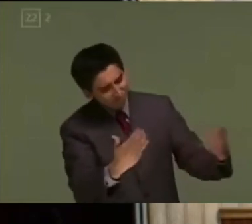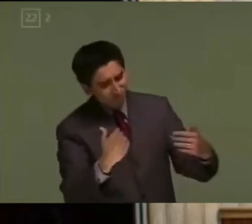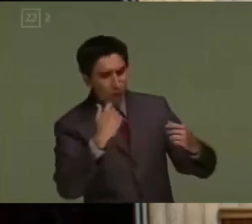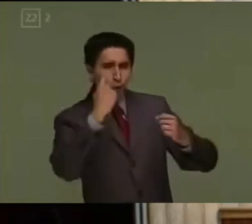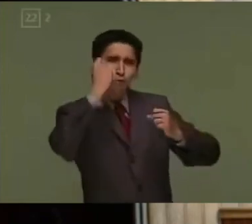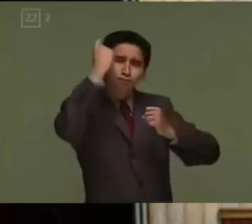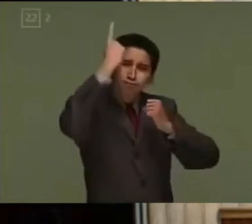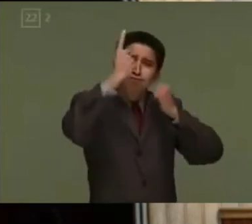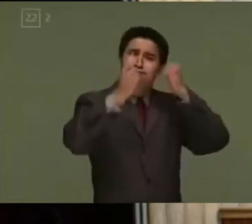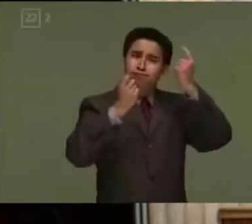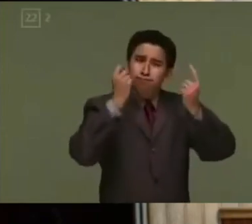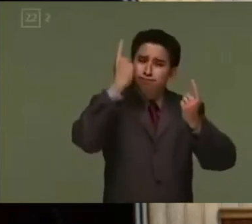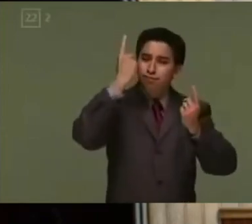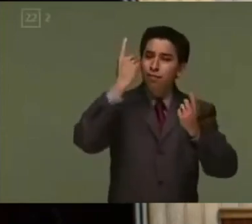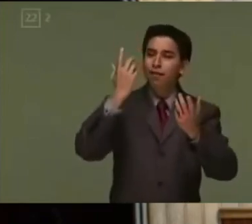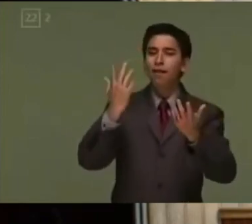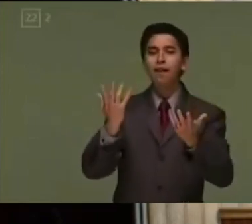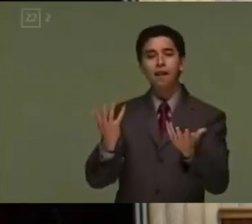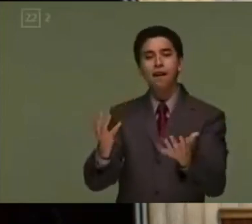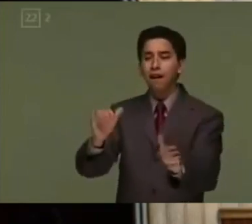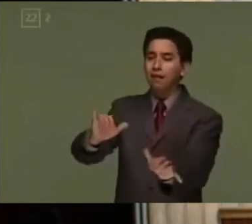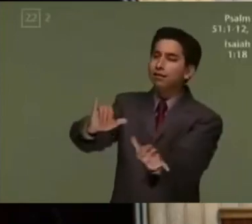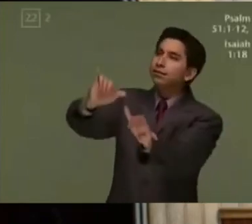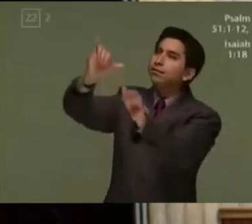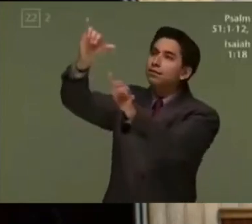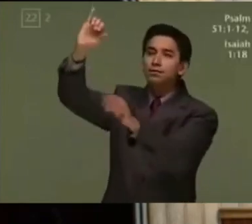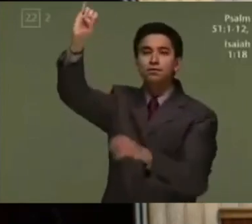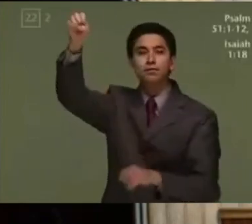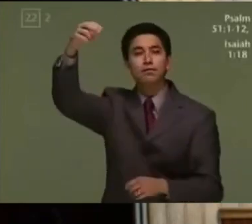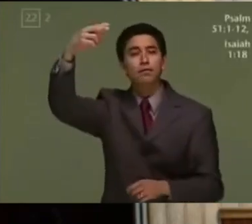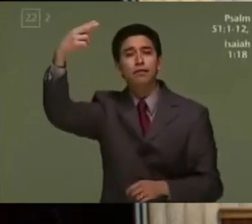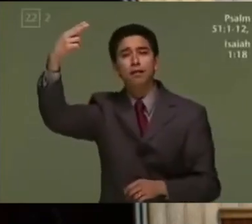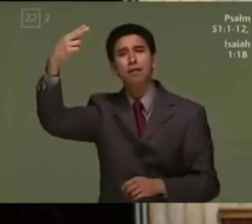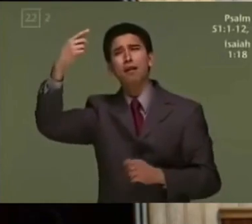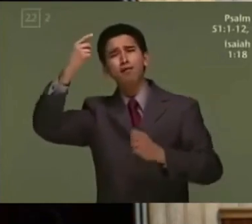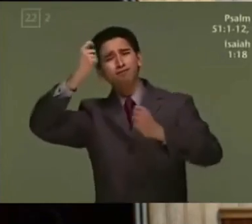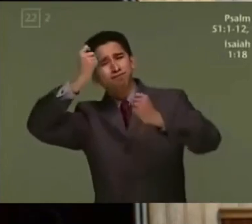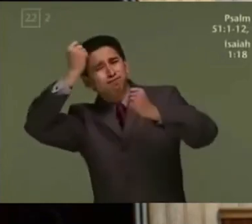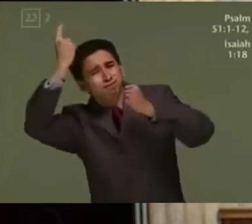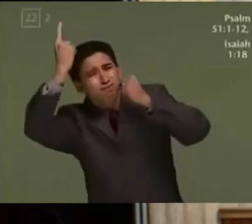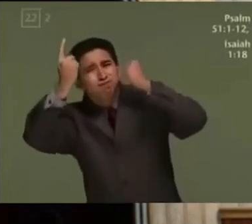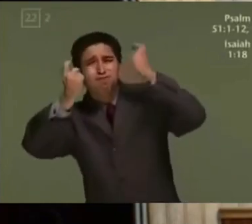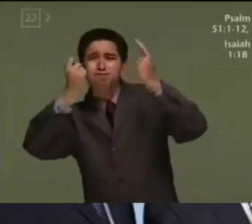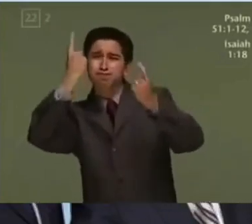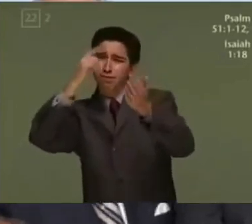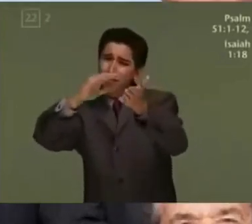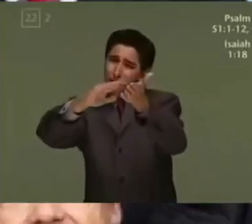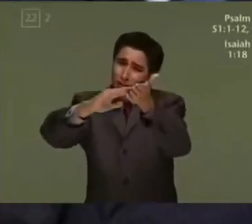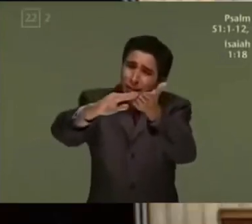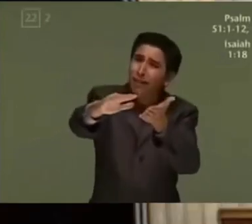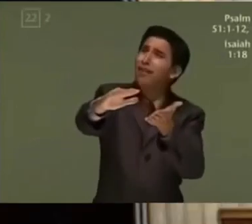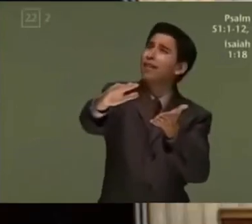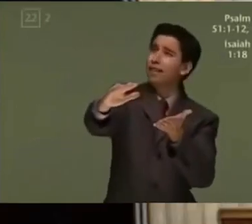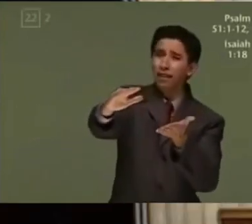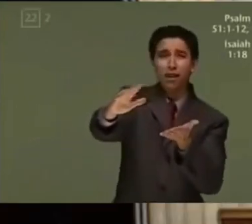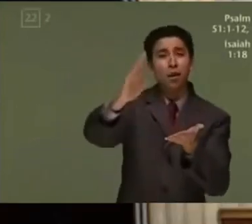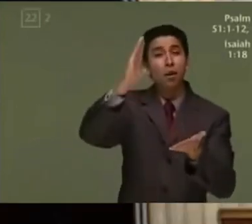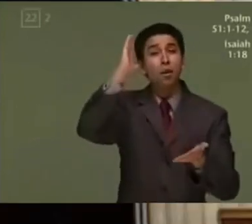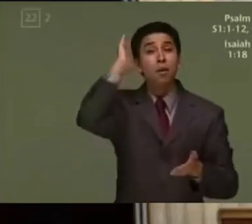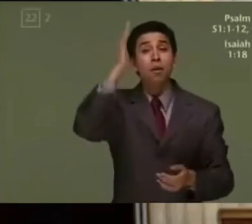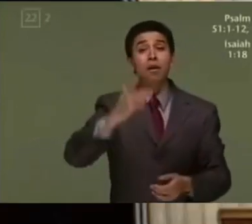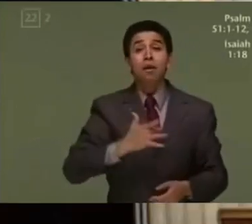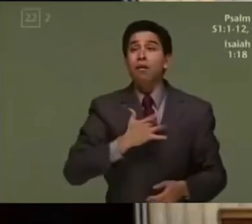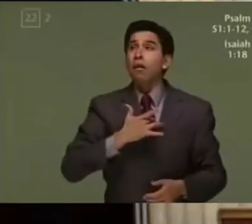the society puts out, what the governing body puts out. Not society. That's wrong to call them the society. See right here,